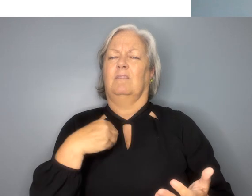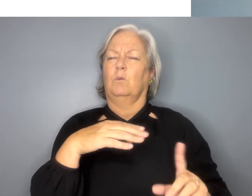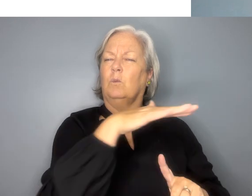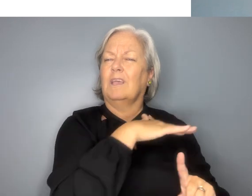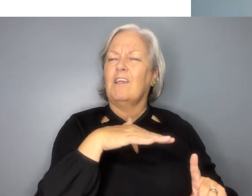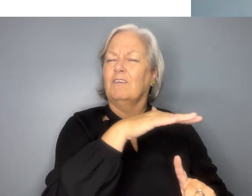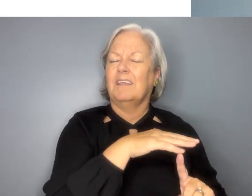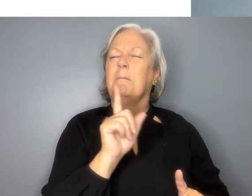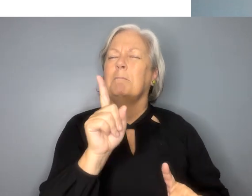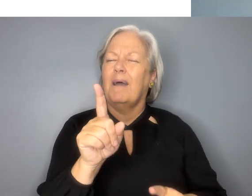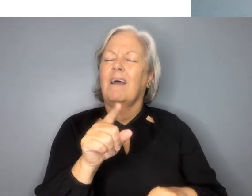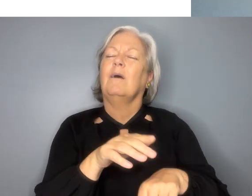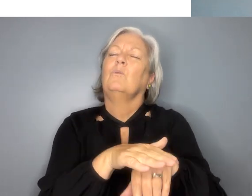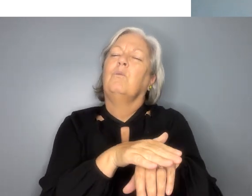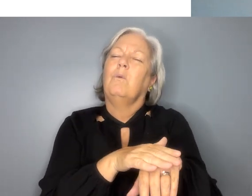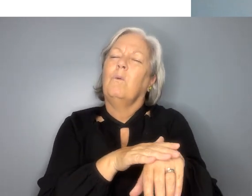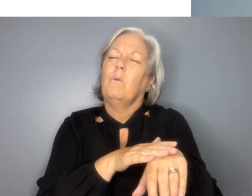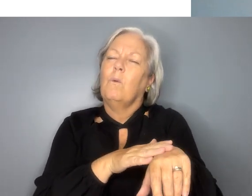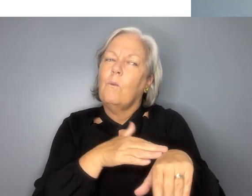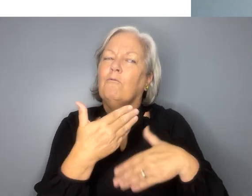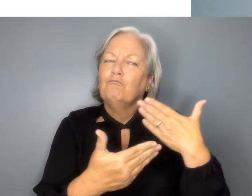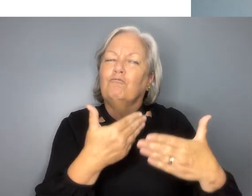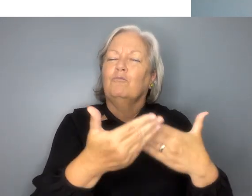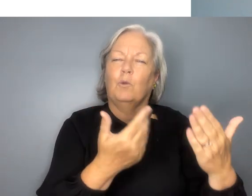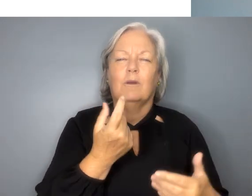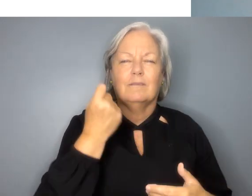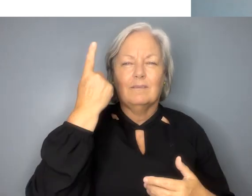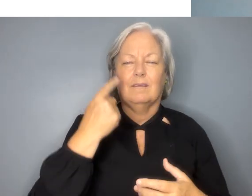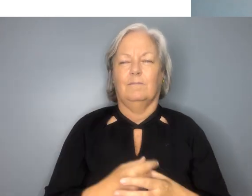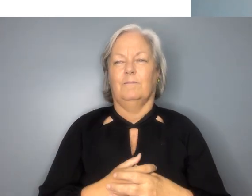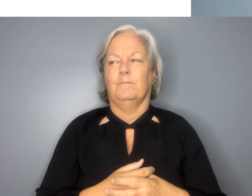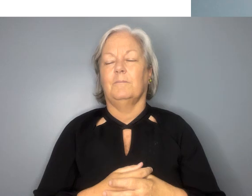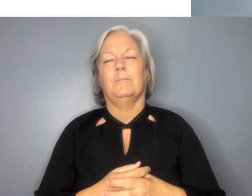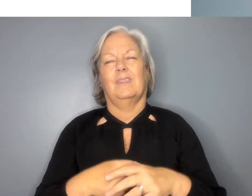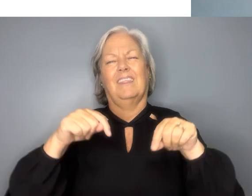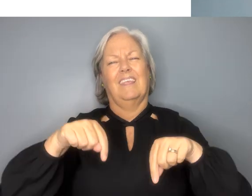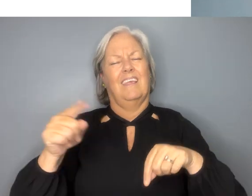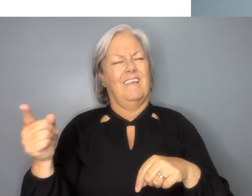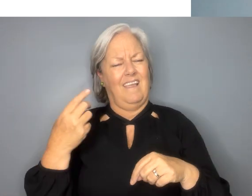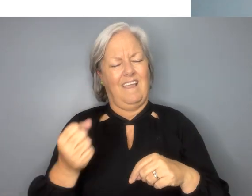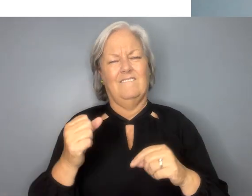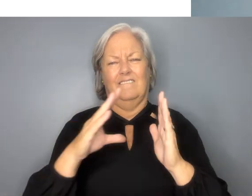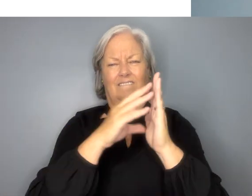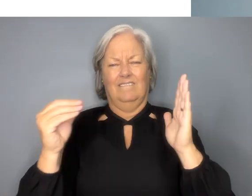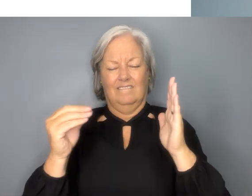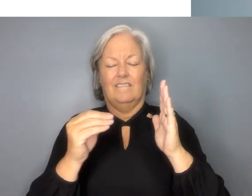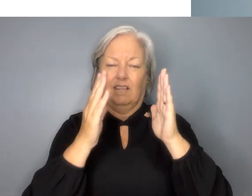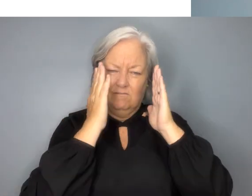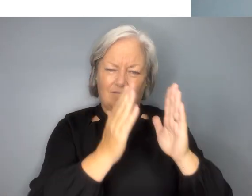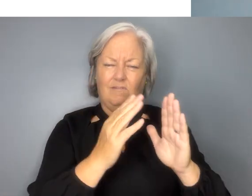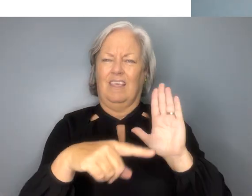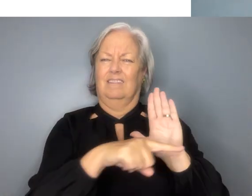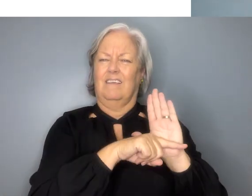think also in the Australian setting, there's a constant we use a model that is very